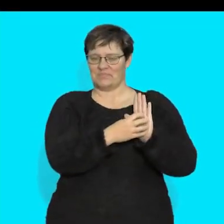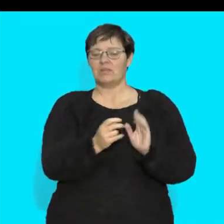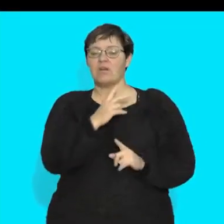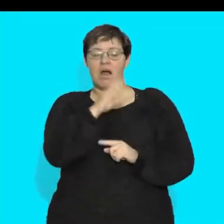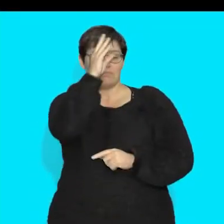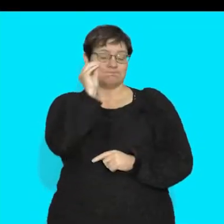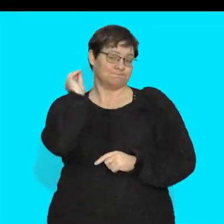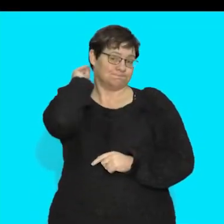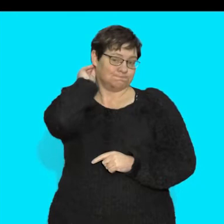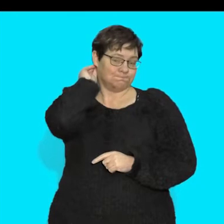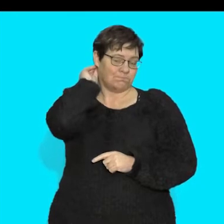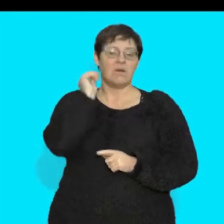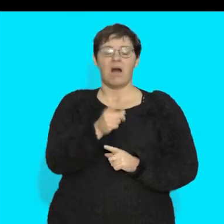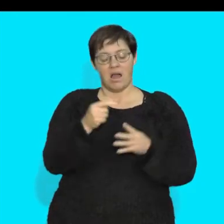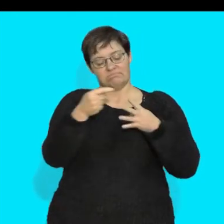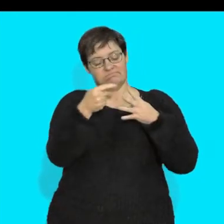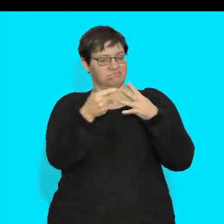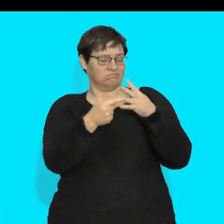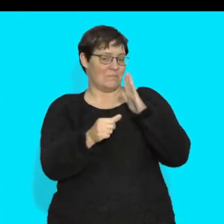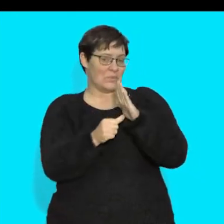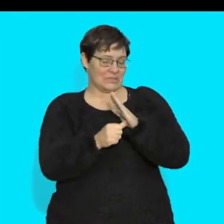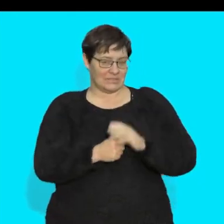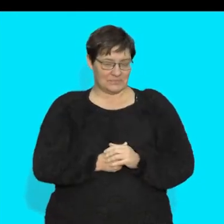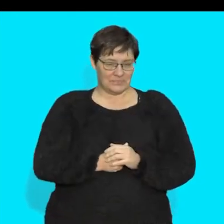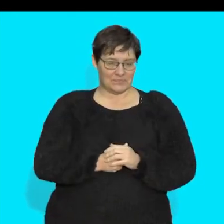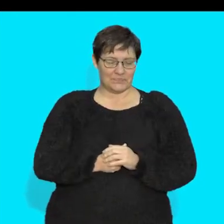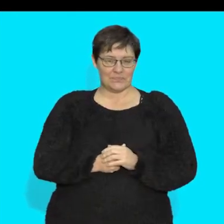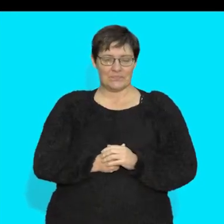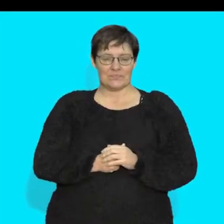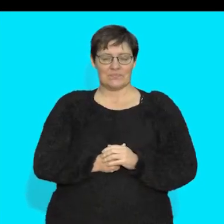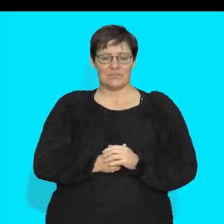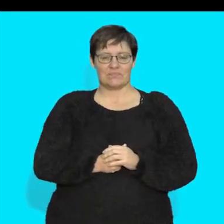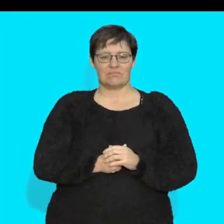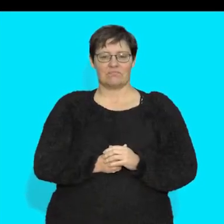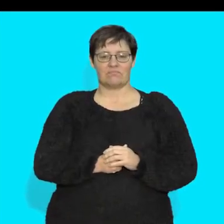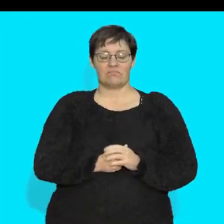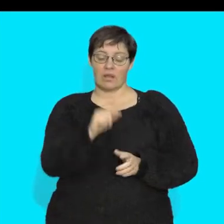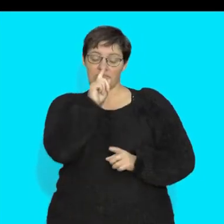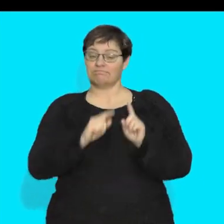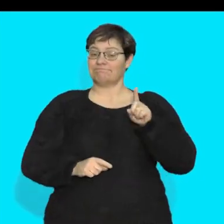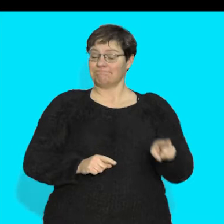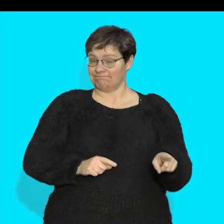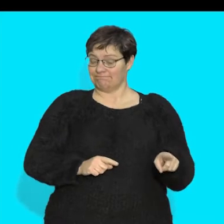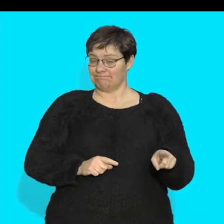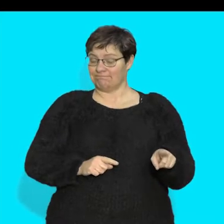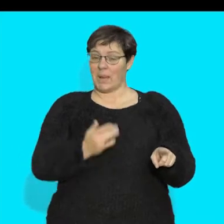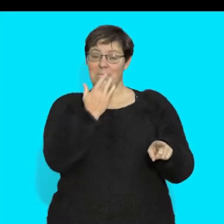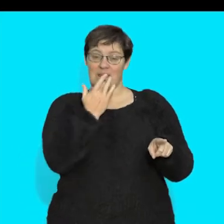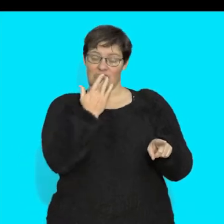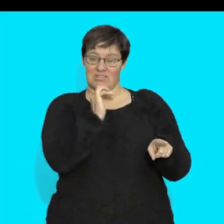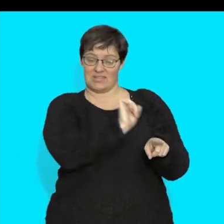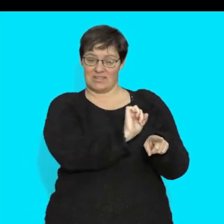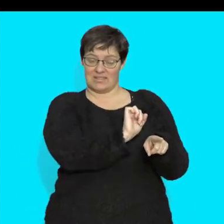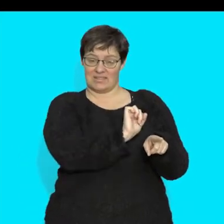we can remind ourselves of the key features. So when we look at electrolytic cells,